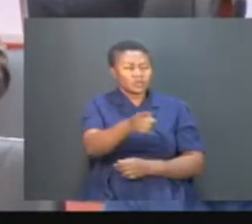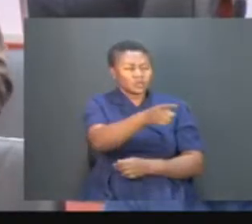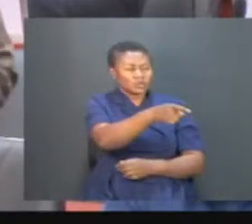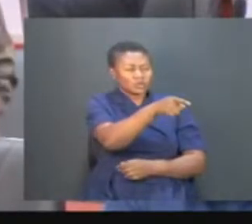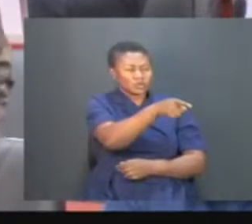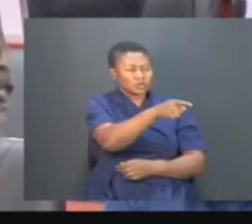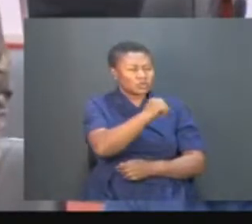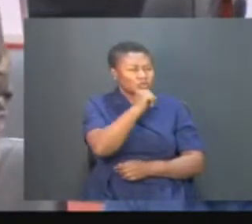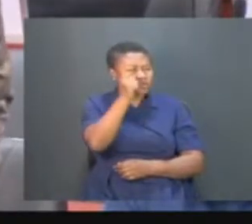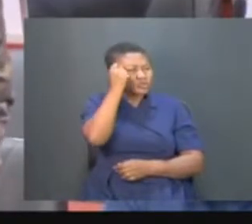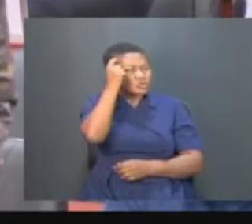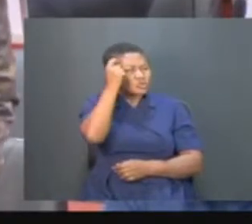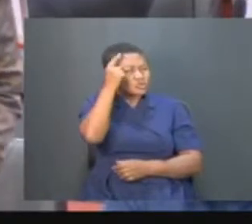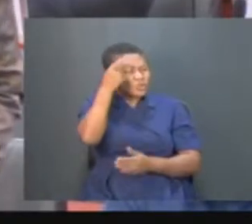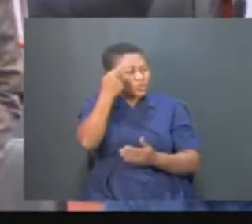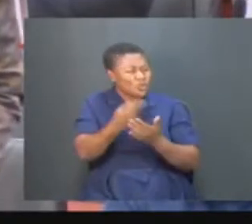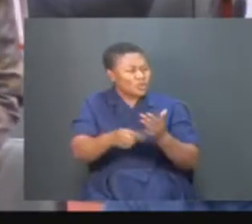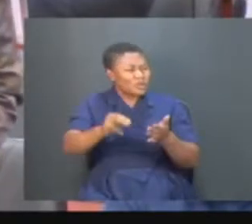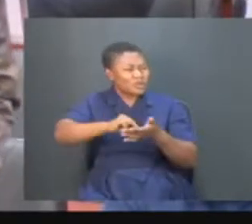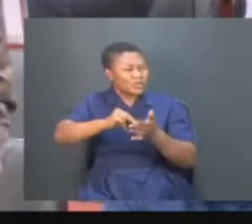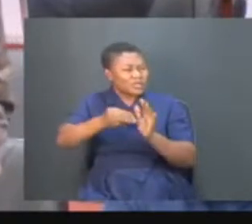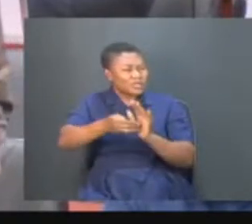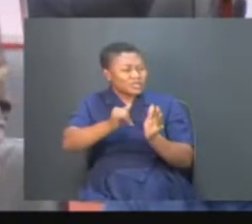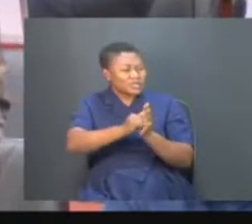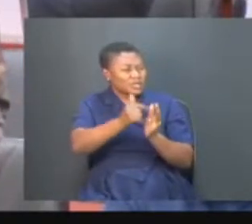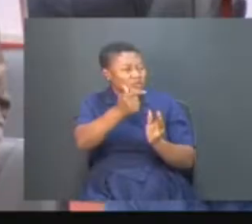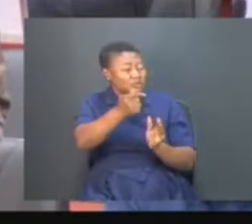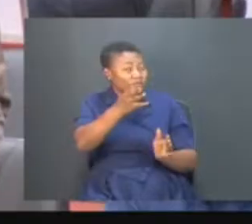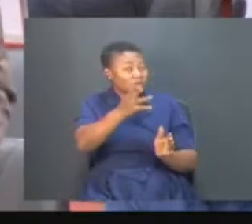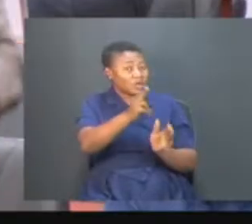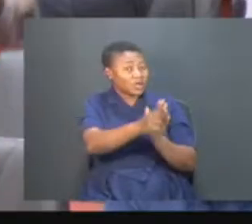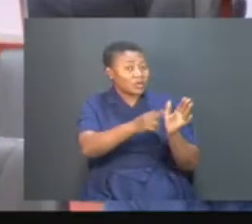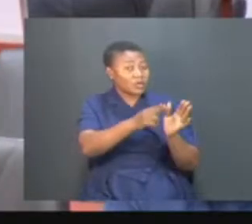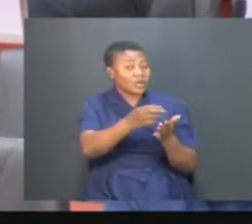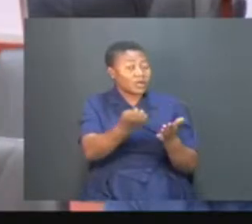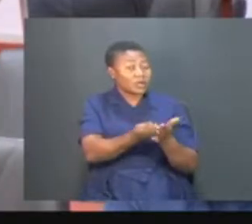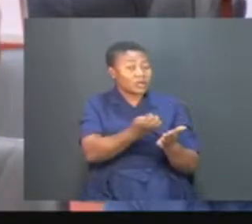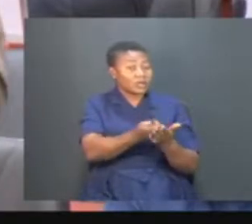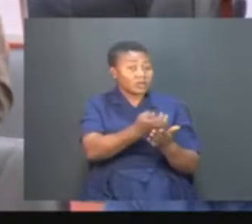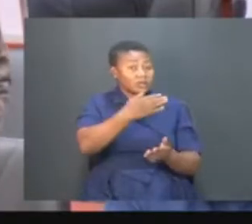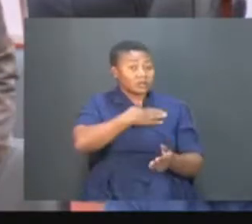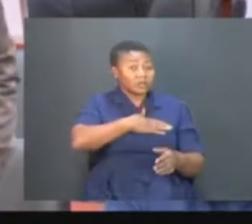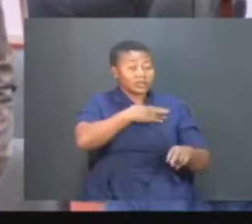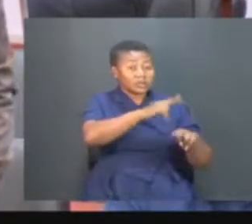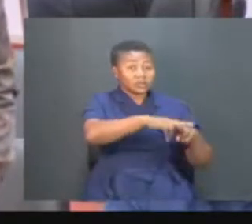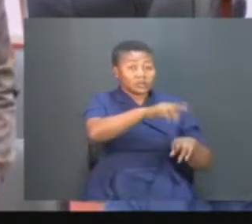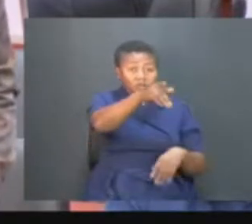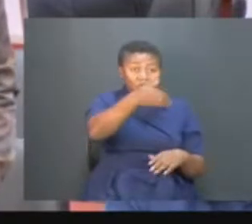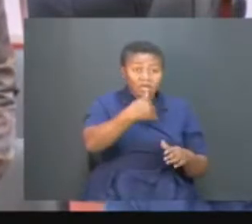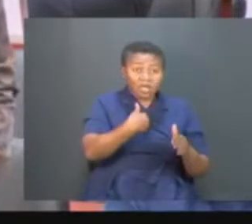24-hour economy is. And let me give you, Honorable Speaker, sit down. Do you have a copy of the bill?